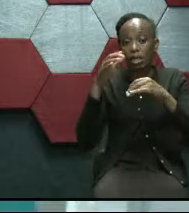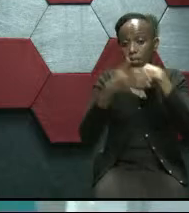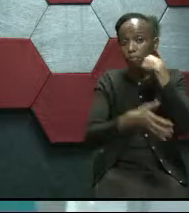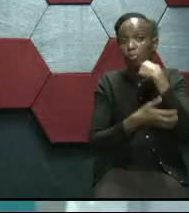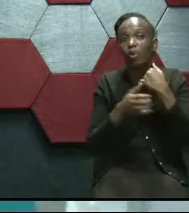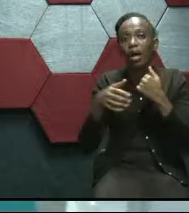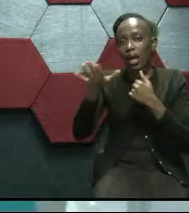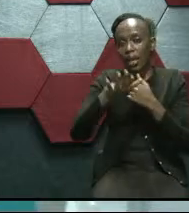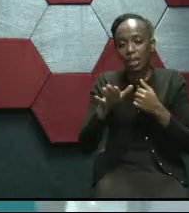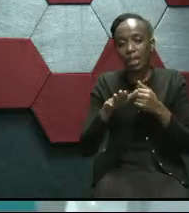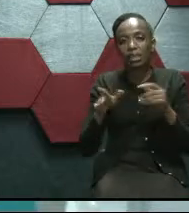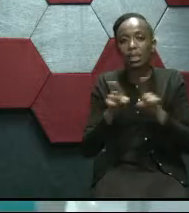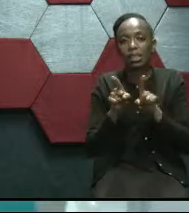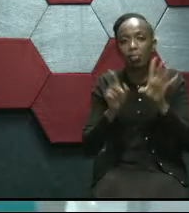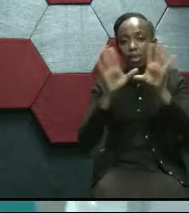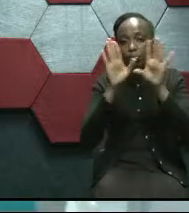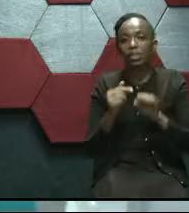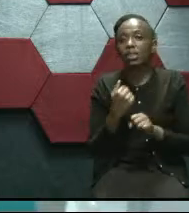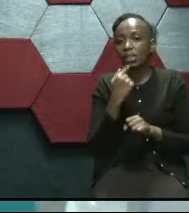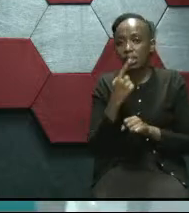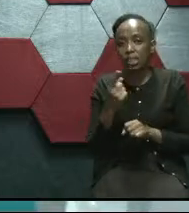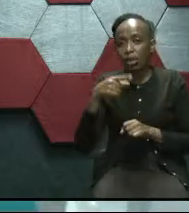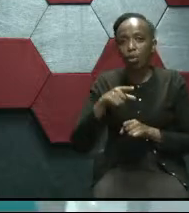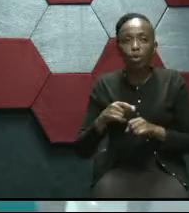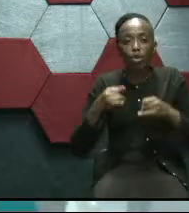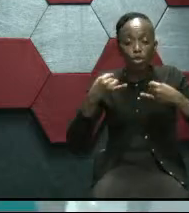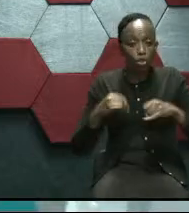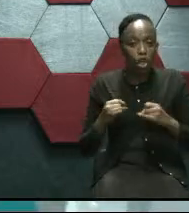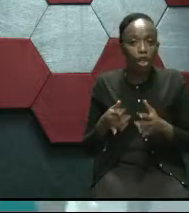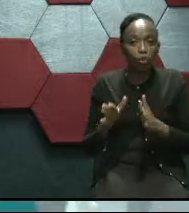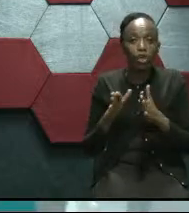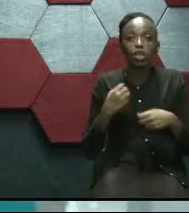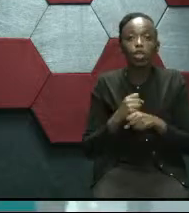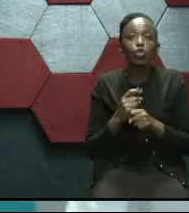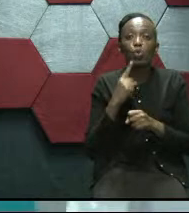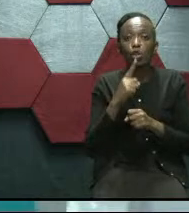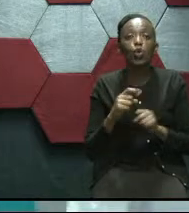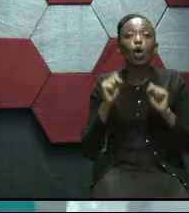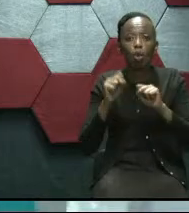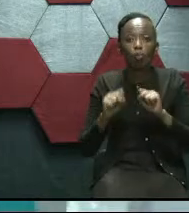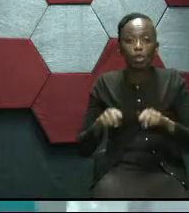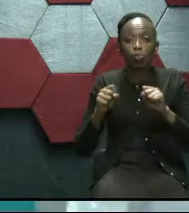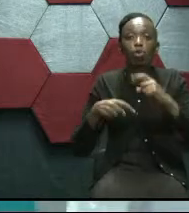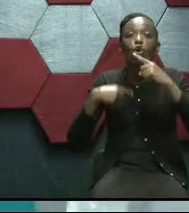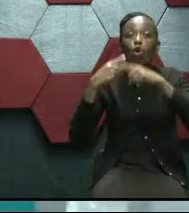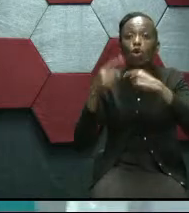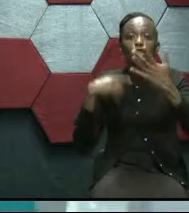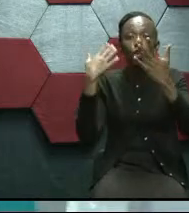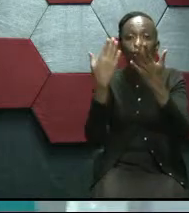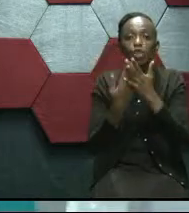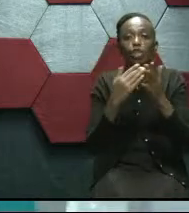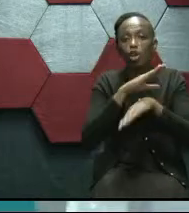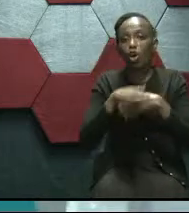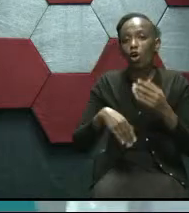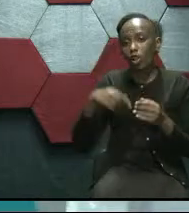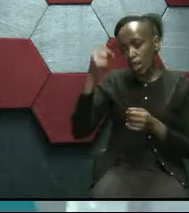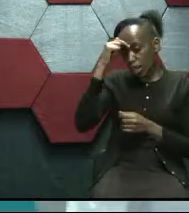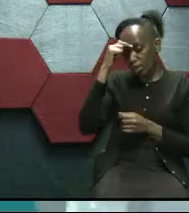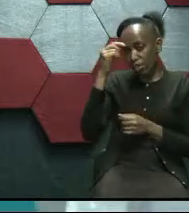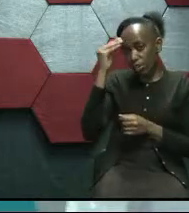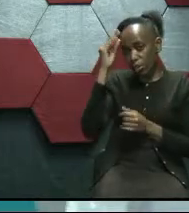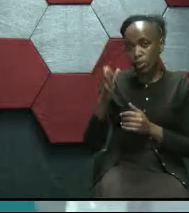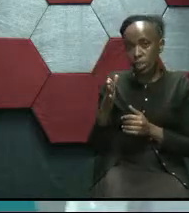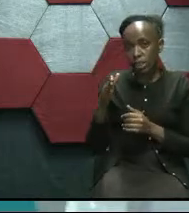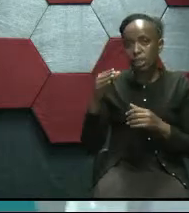as President Kenyatta noted, we're trialling ways to ensure that we can continue to reach and engage all the brilliant students who are